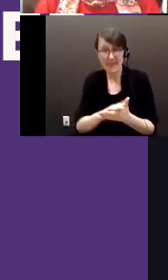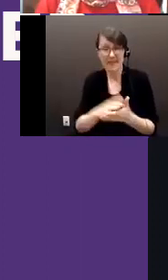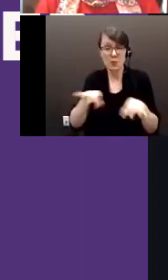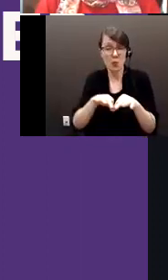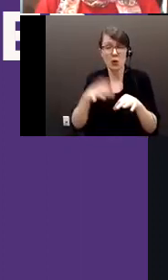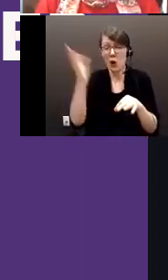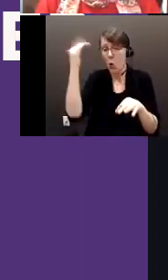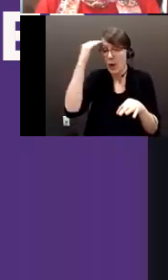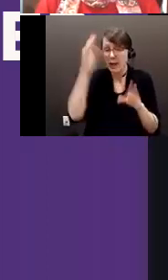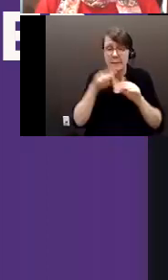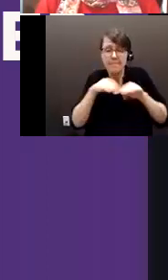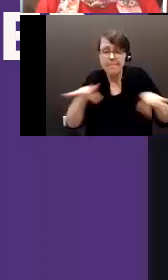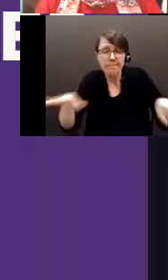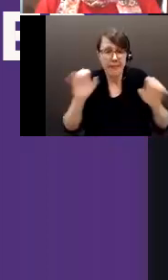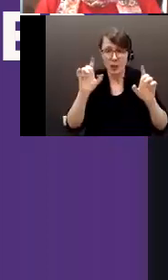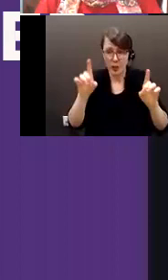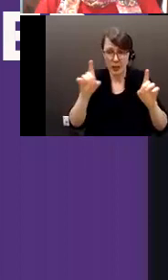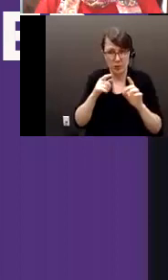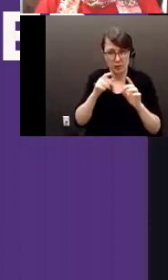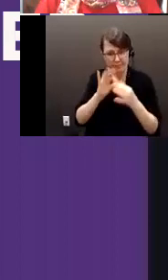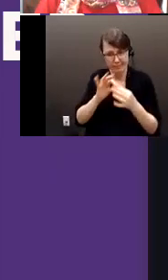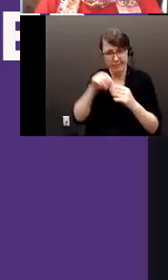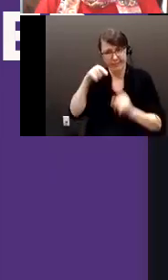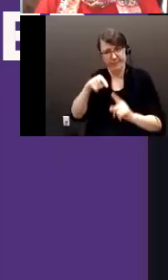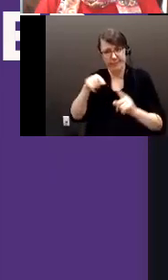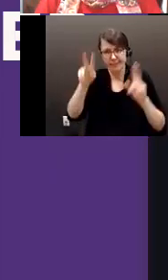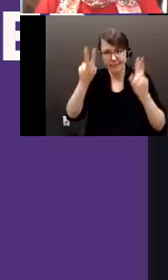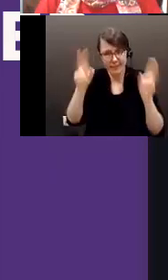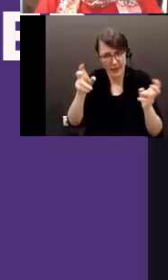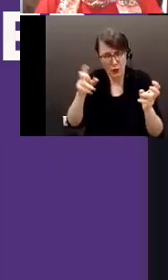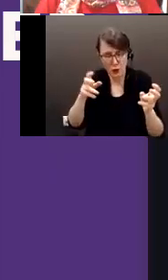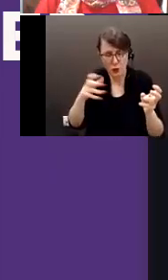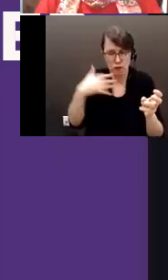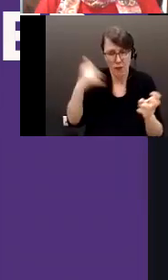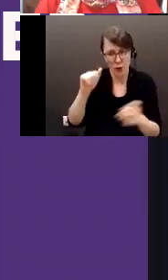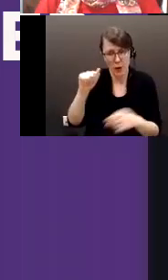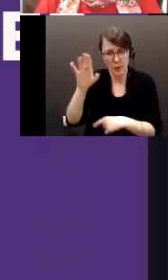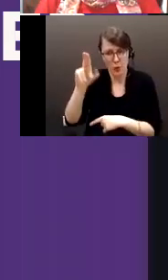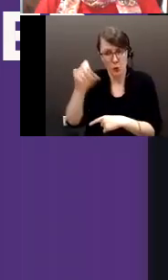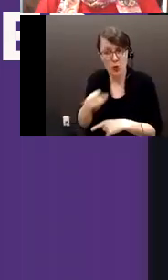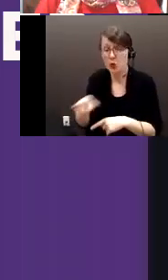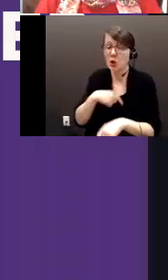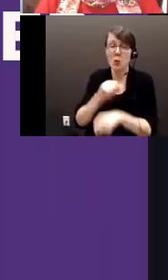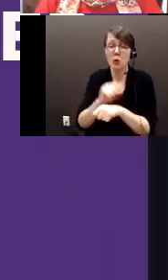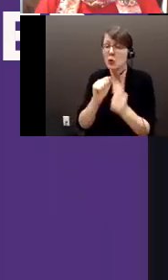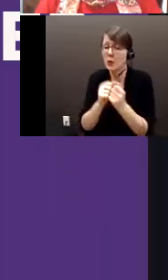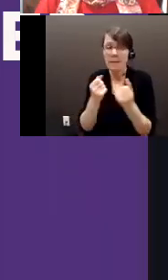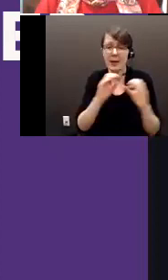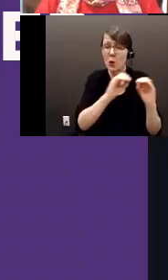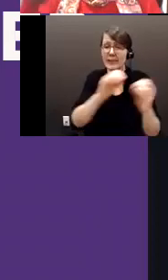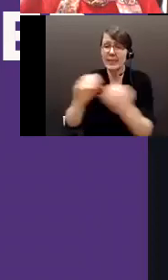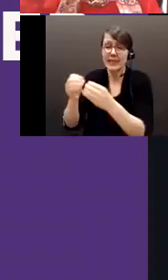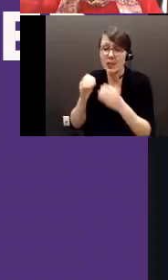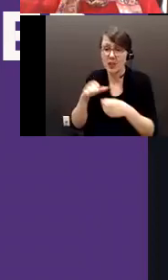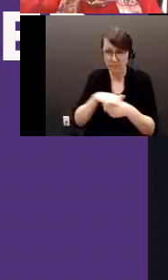this issue. Lynn works extremely close with other agencies in Durham region. As I said, she sits on the Durham